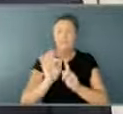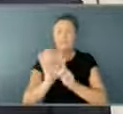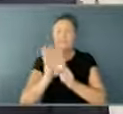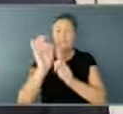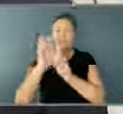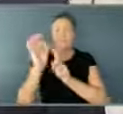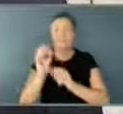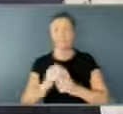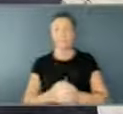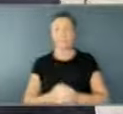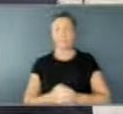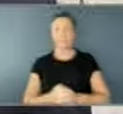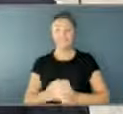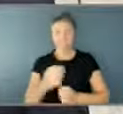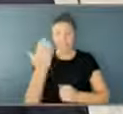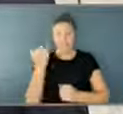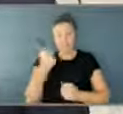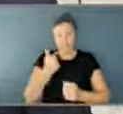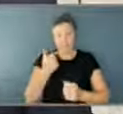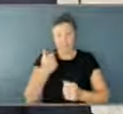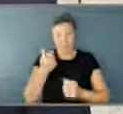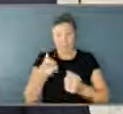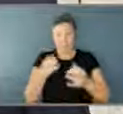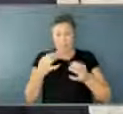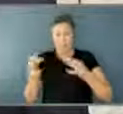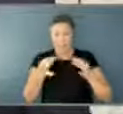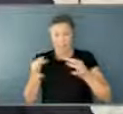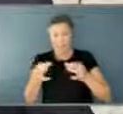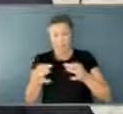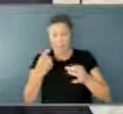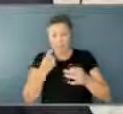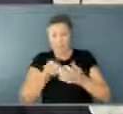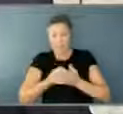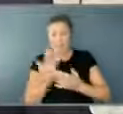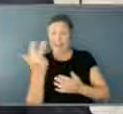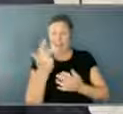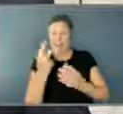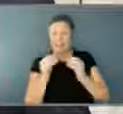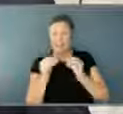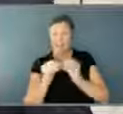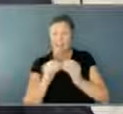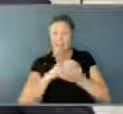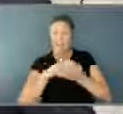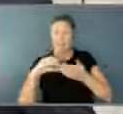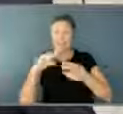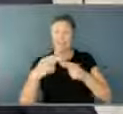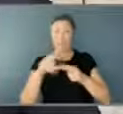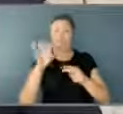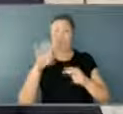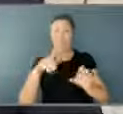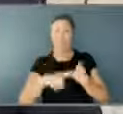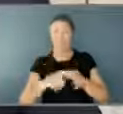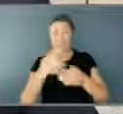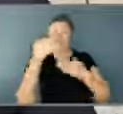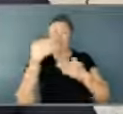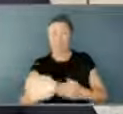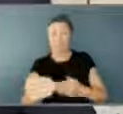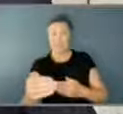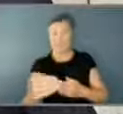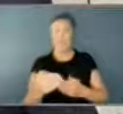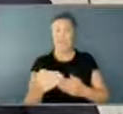some $18 billion over the next decade, and that we would achieve even more through partnerships between the United States and